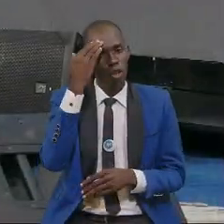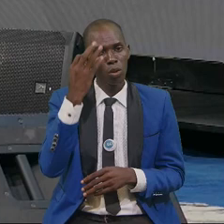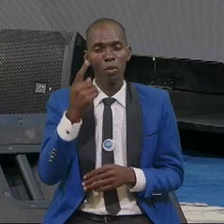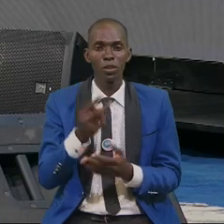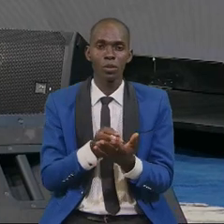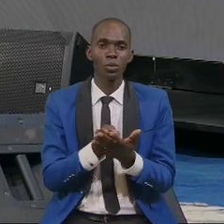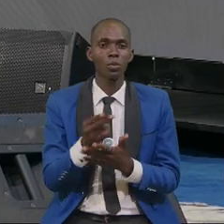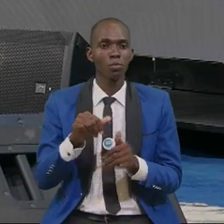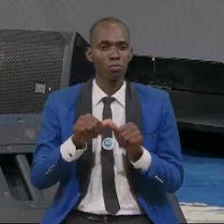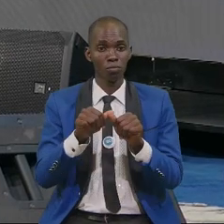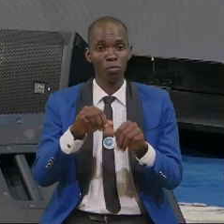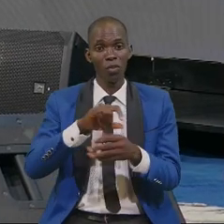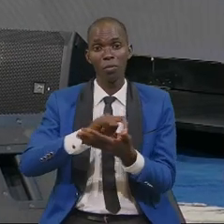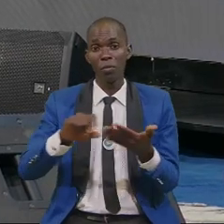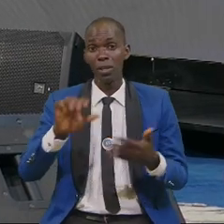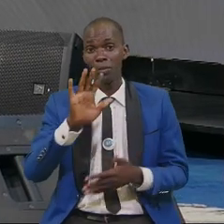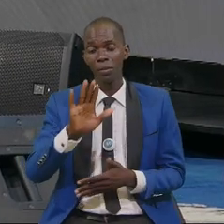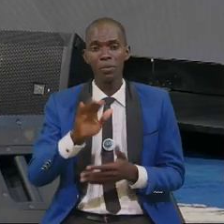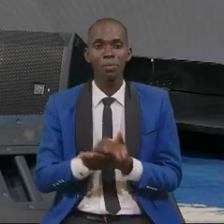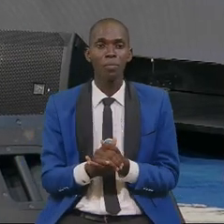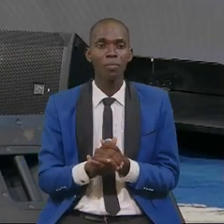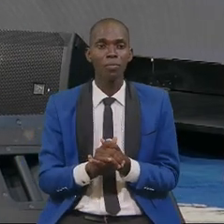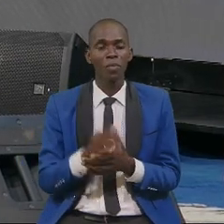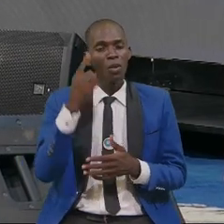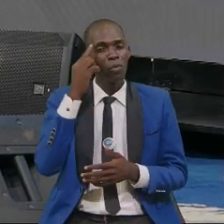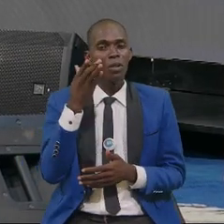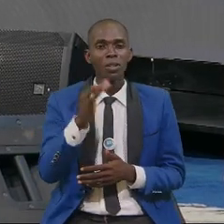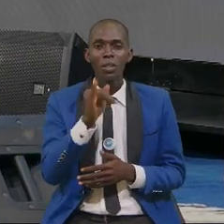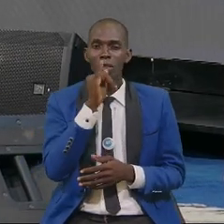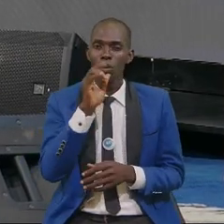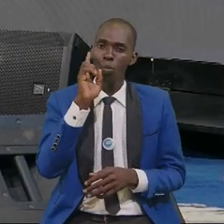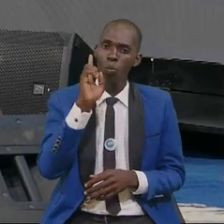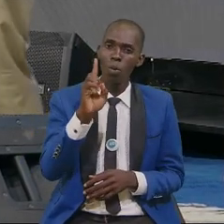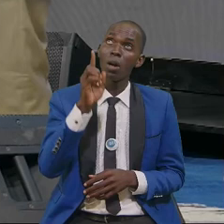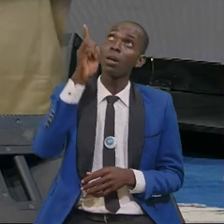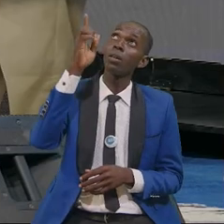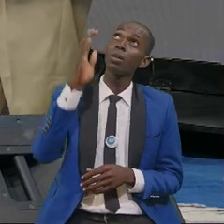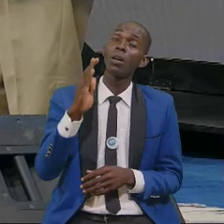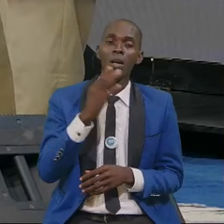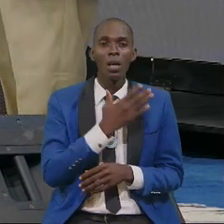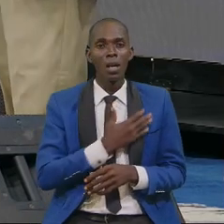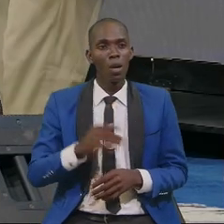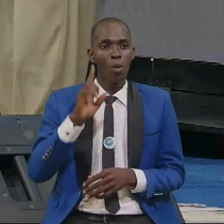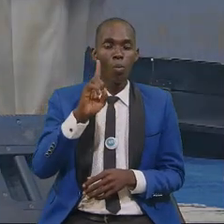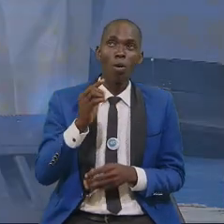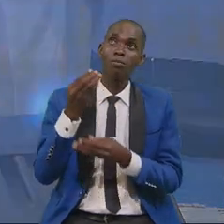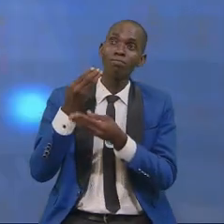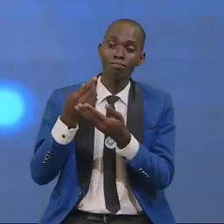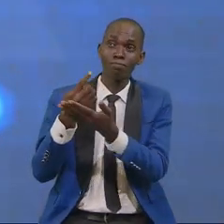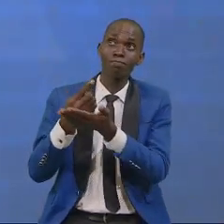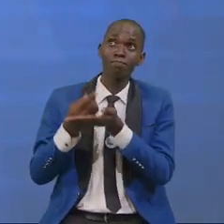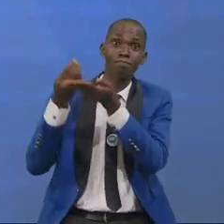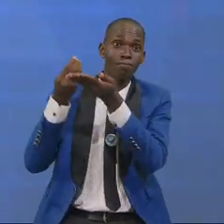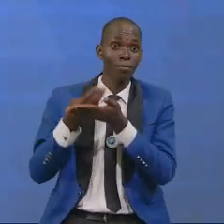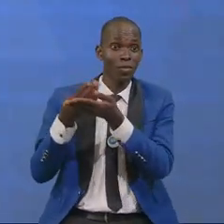verse 5, it says, for there is one God and one mediator between